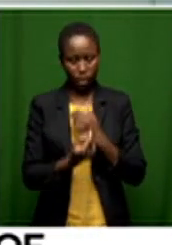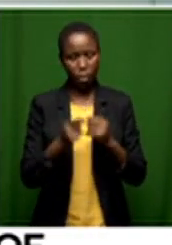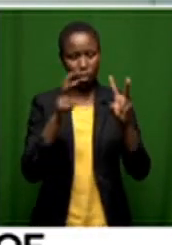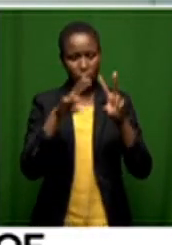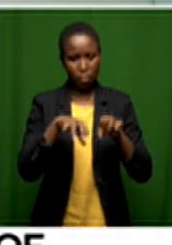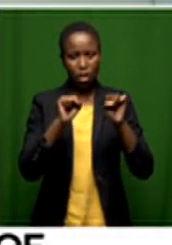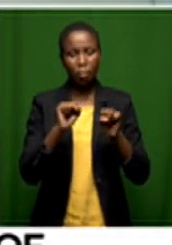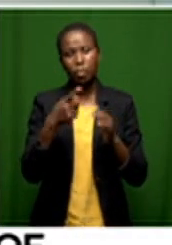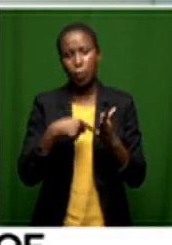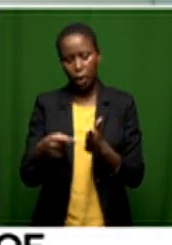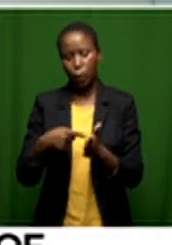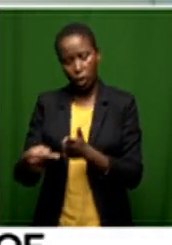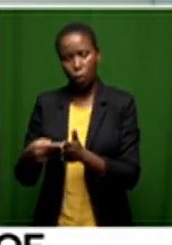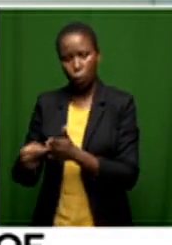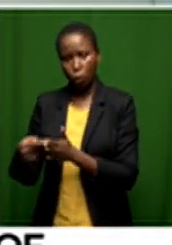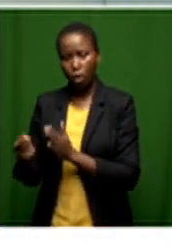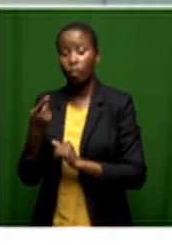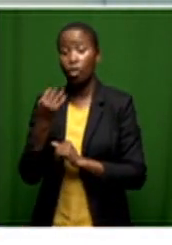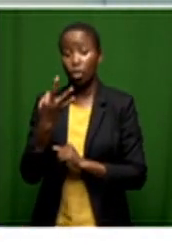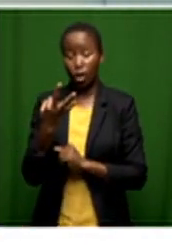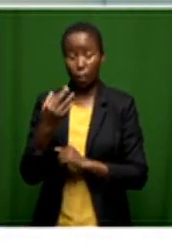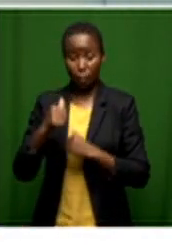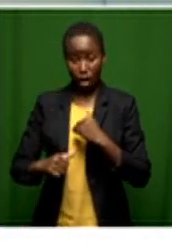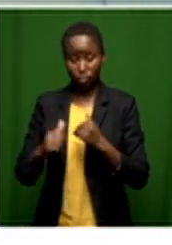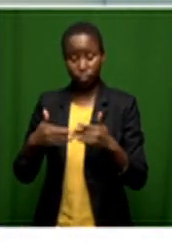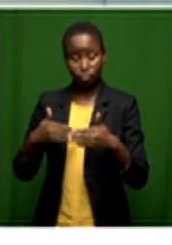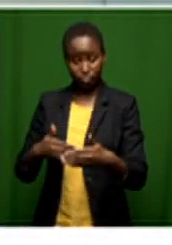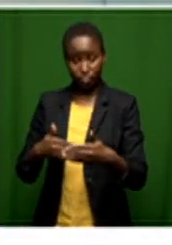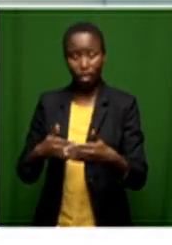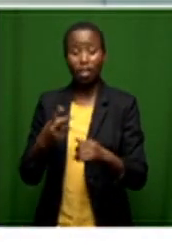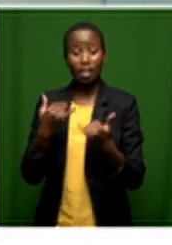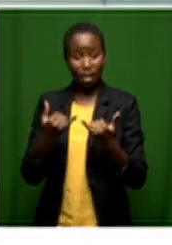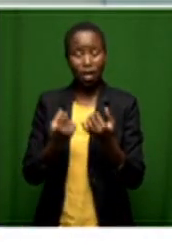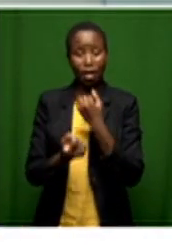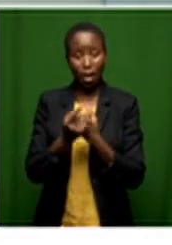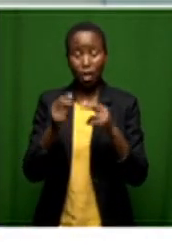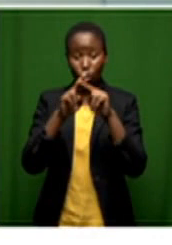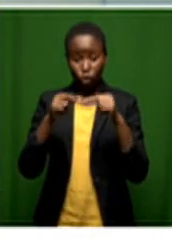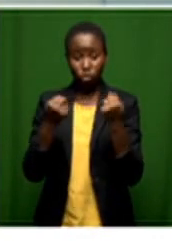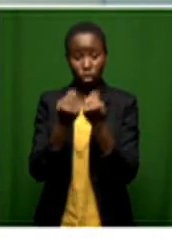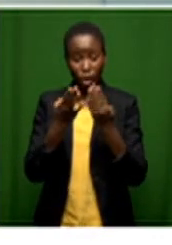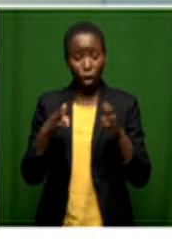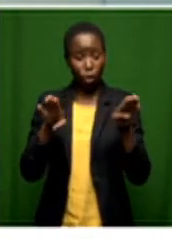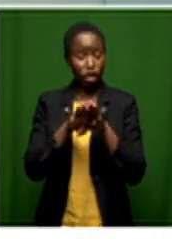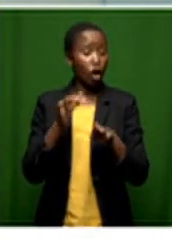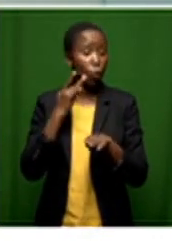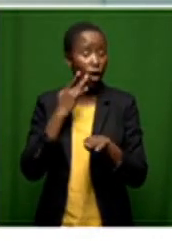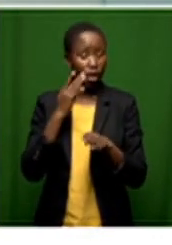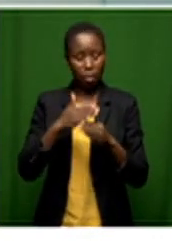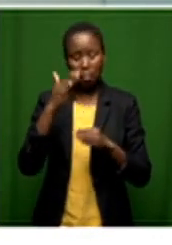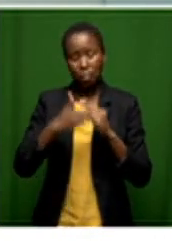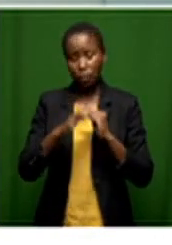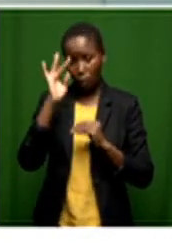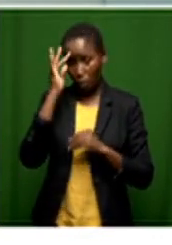every week during the first 3 months of the year. Obviously, then we went into the national lockdown at the end of March. We saw obviously